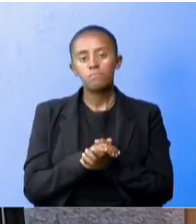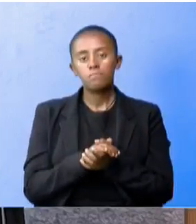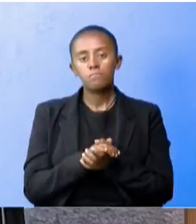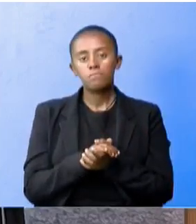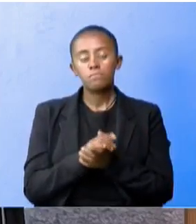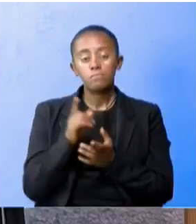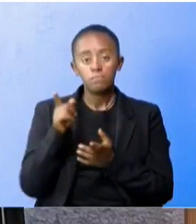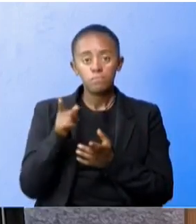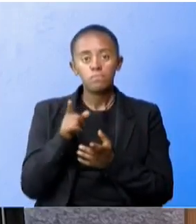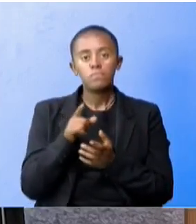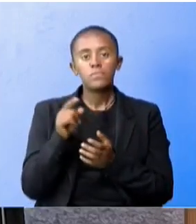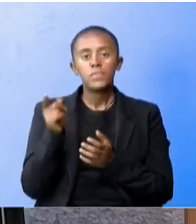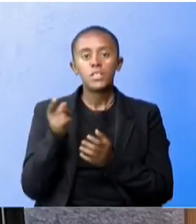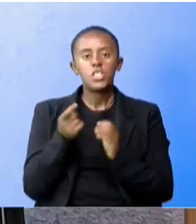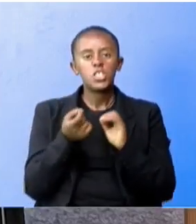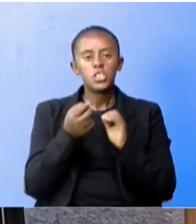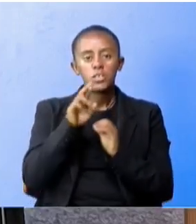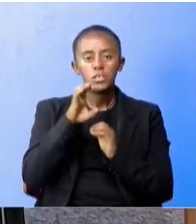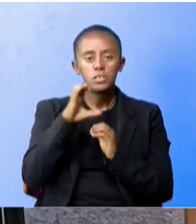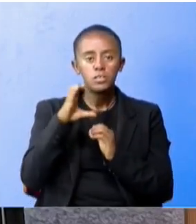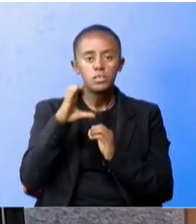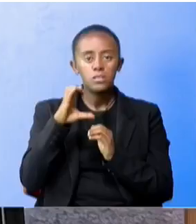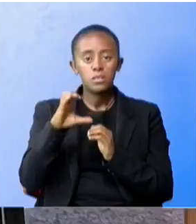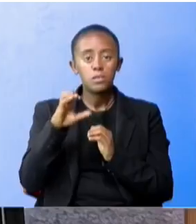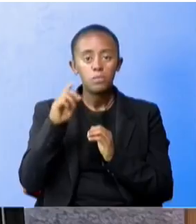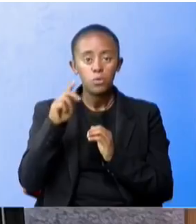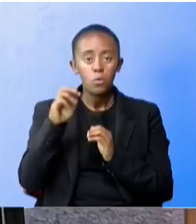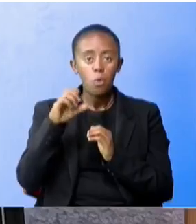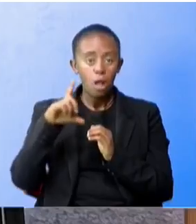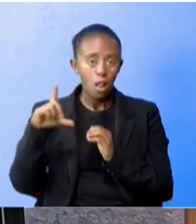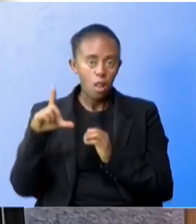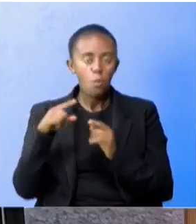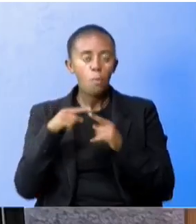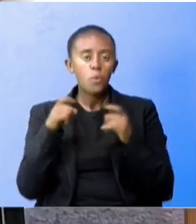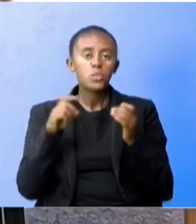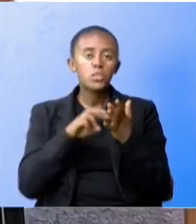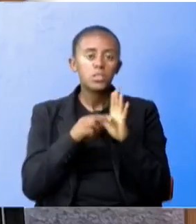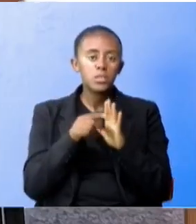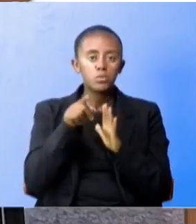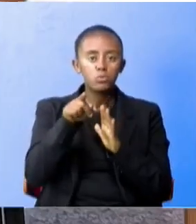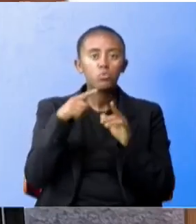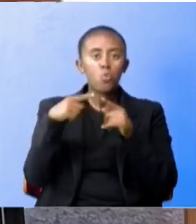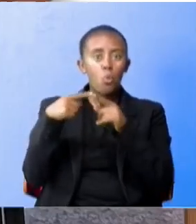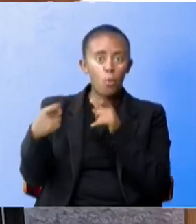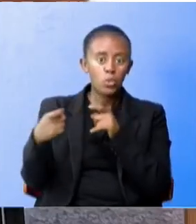So reciprocal antonyms are opposites